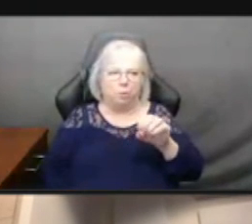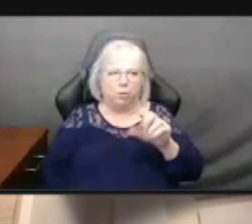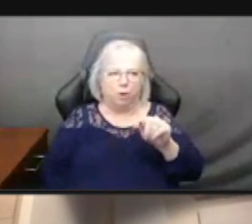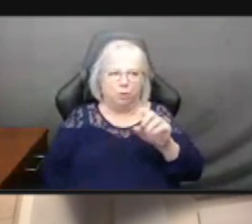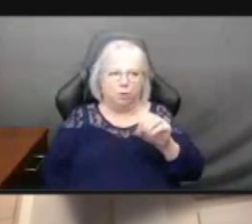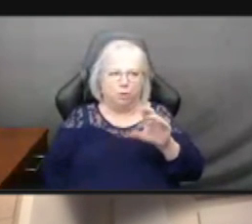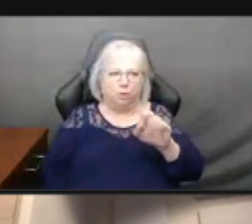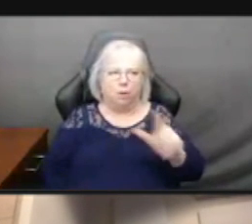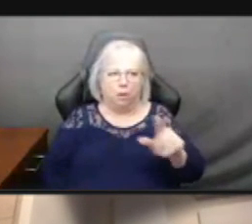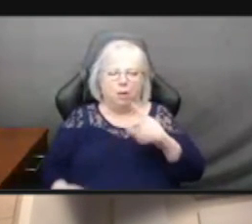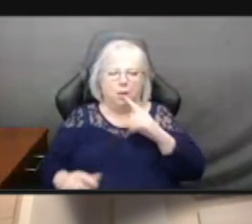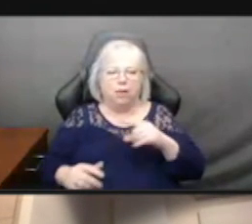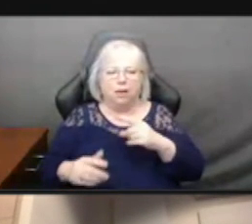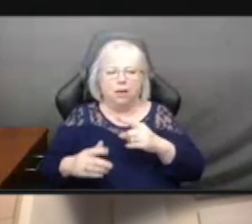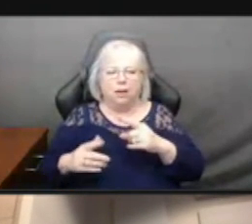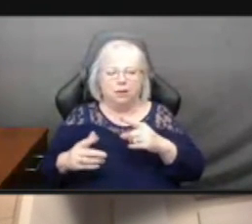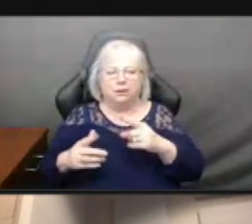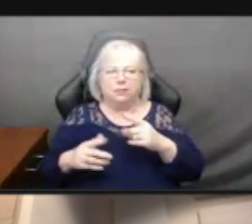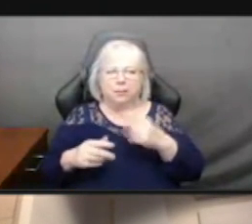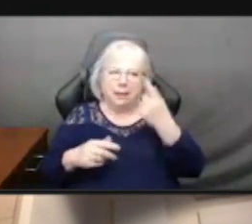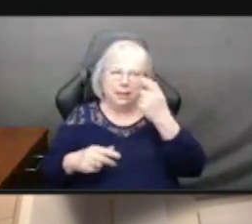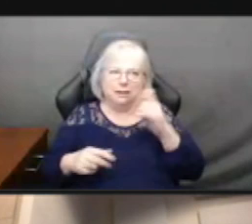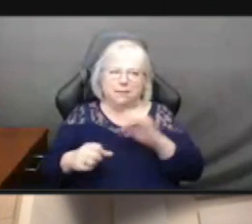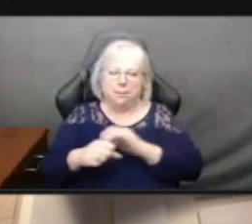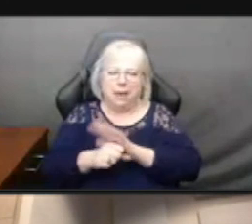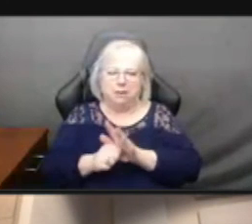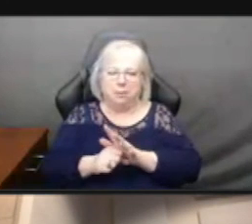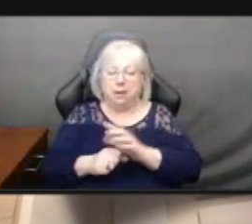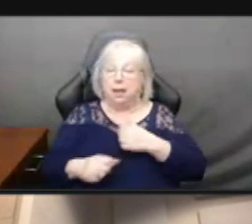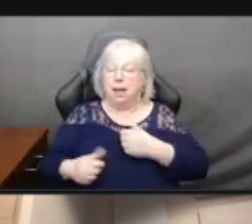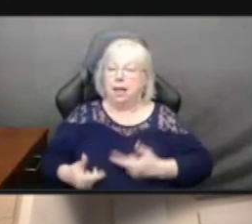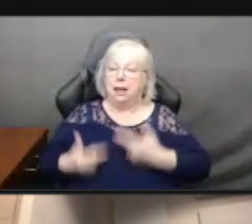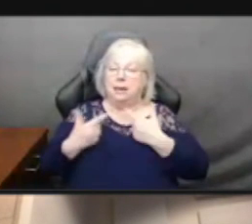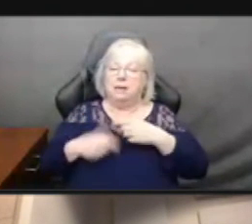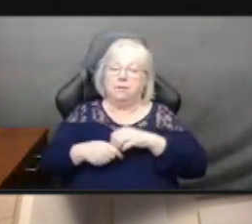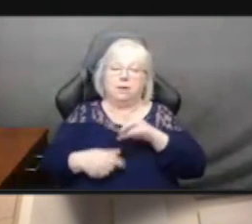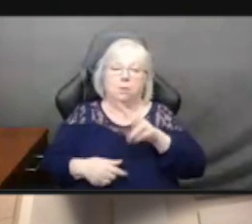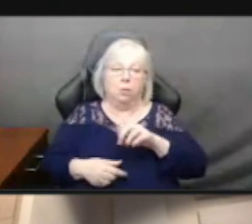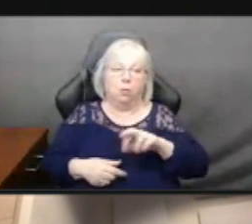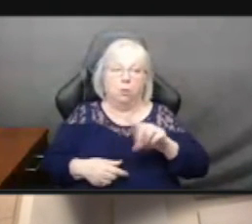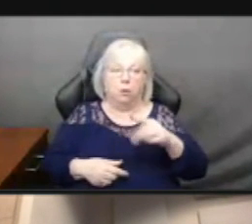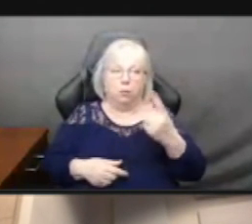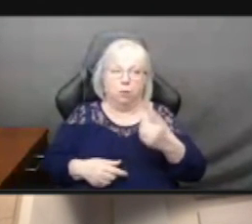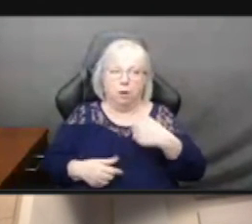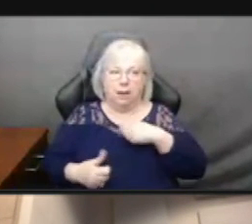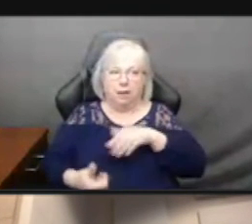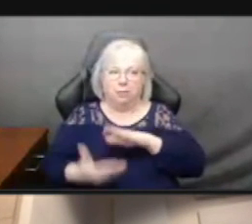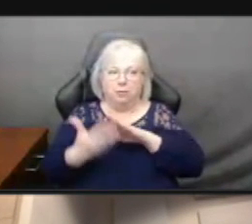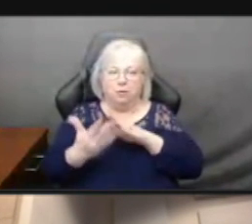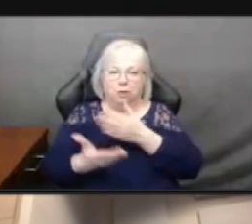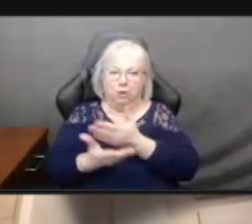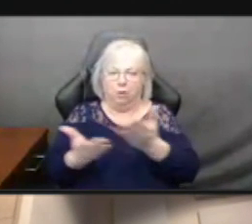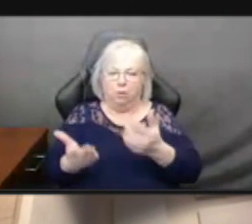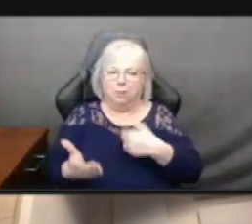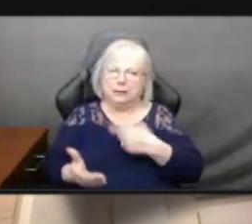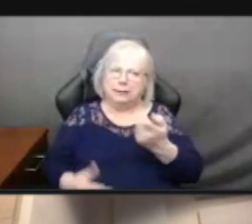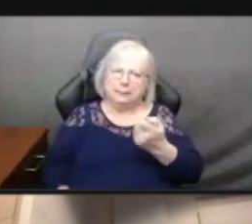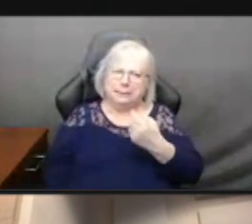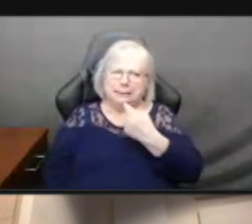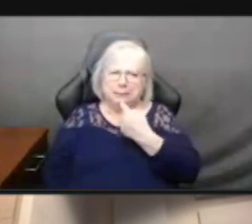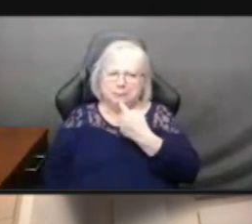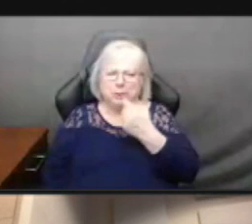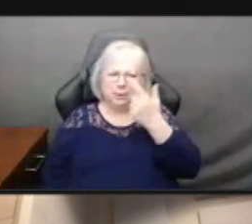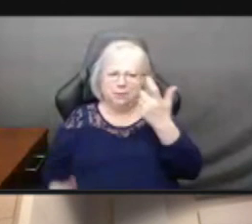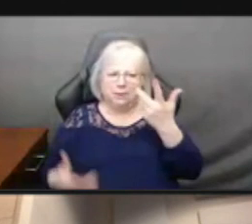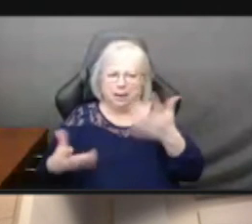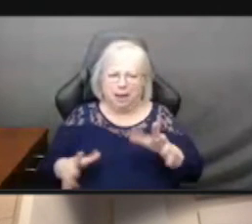pandemic. I come before you because I live in Ward 1 and I was a little disappointed because after